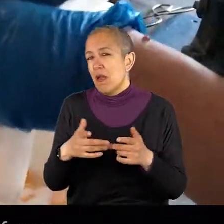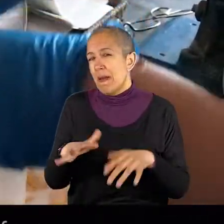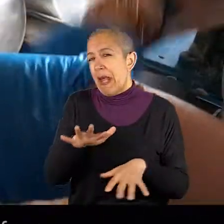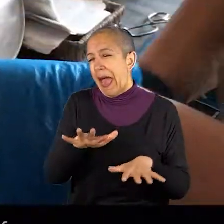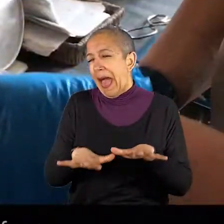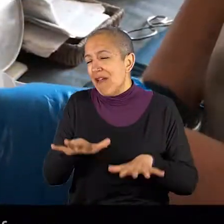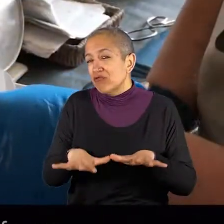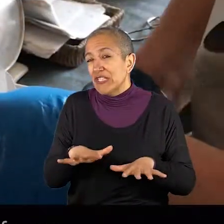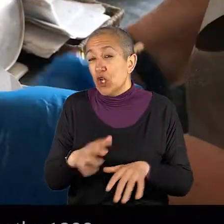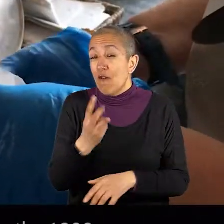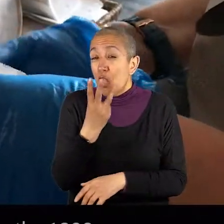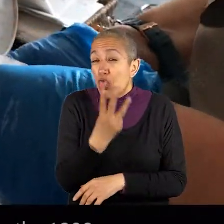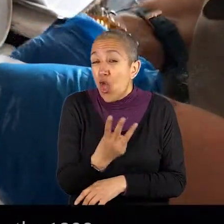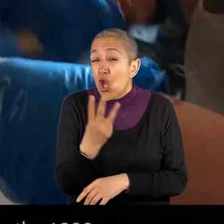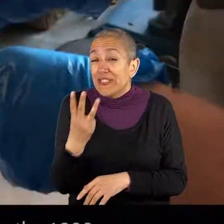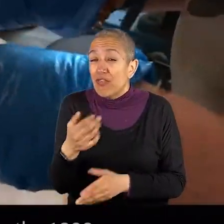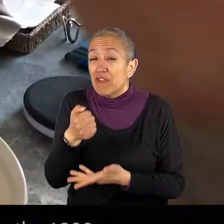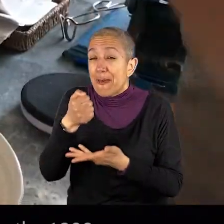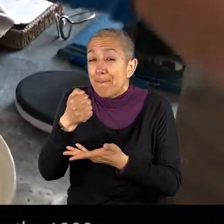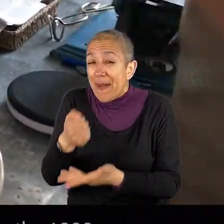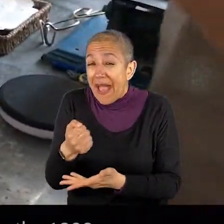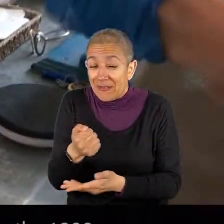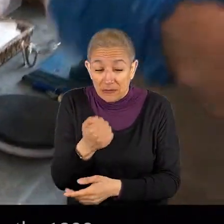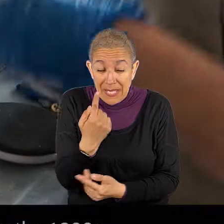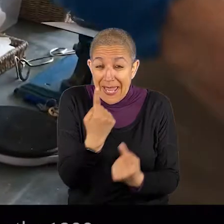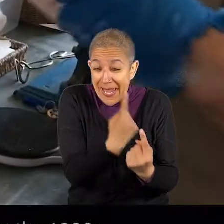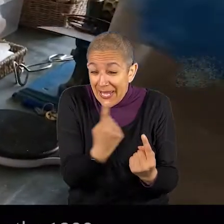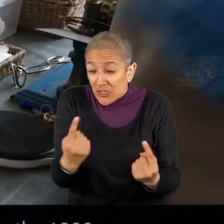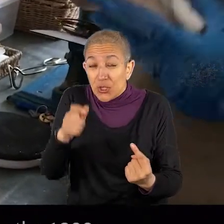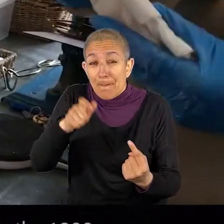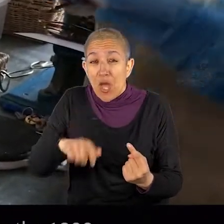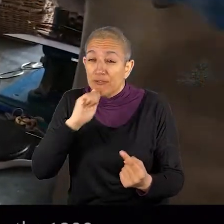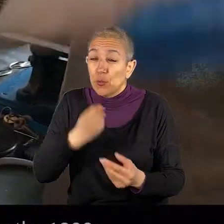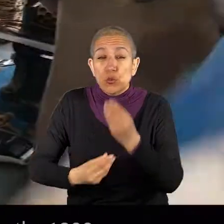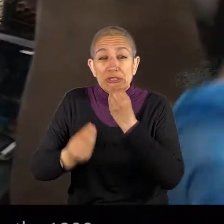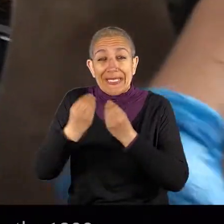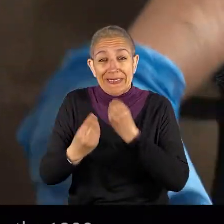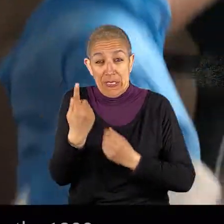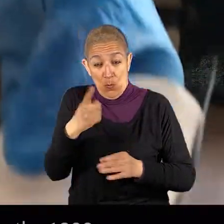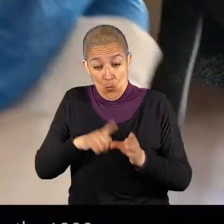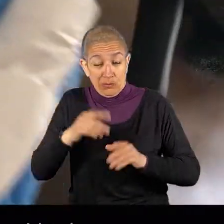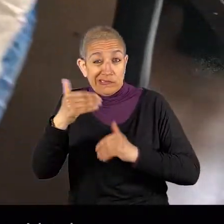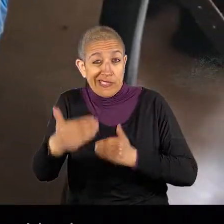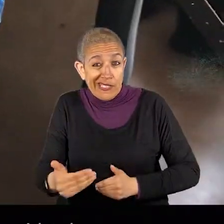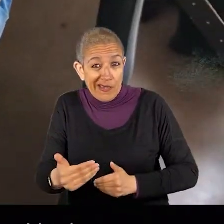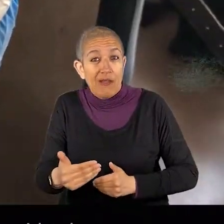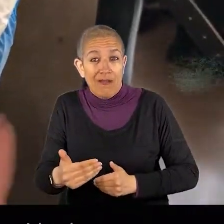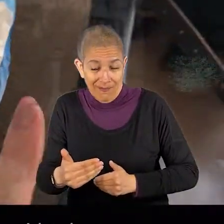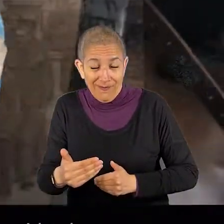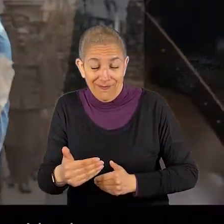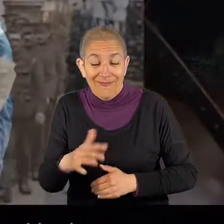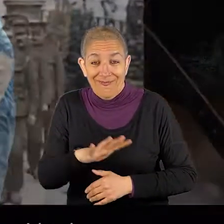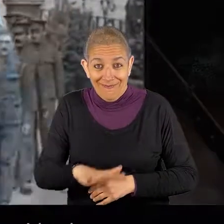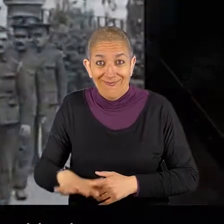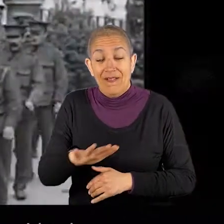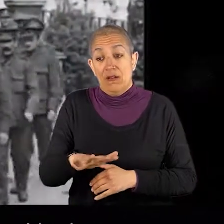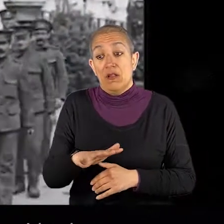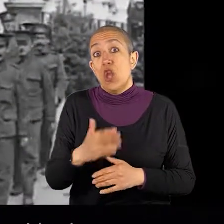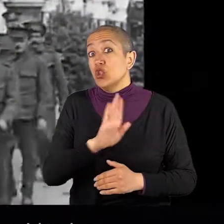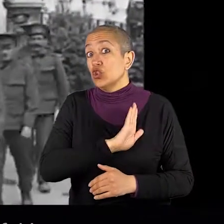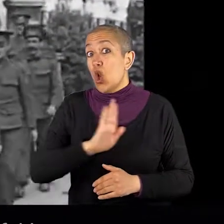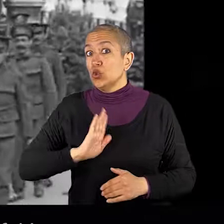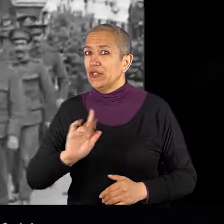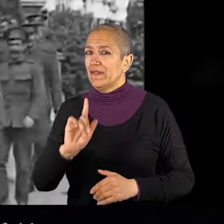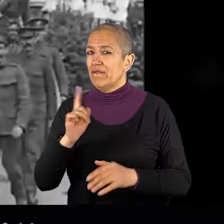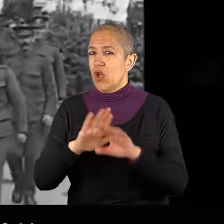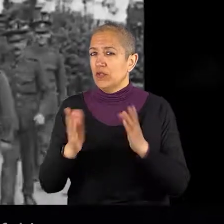33 bags of sugar was eaten per person in Britain by the 1900s. Soldiers in the First World War were